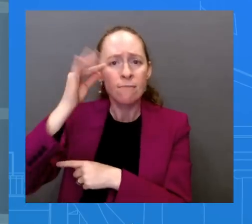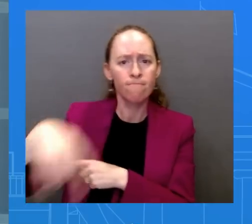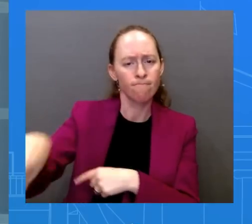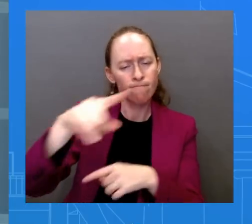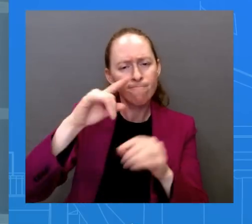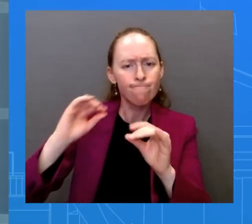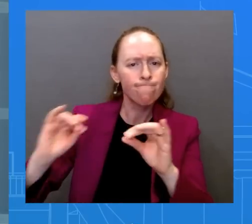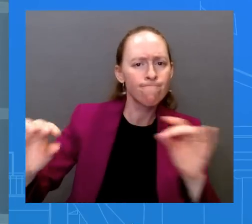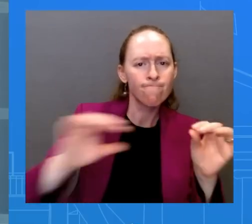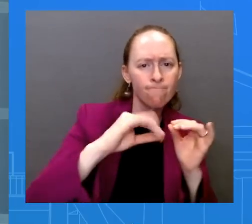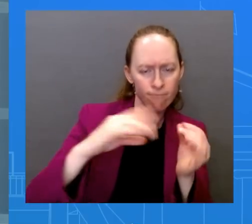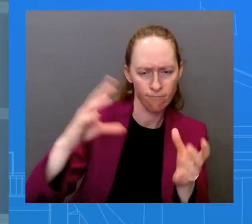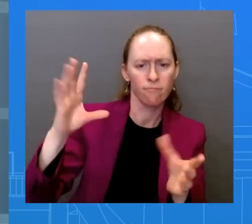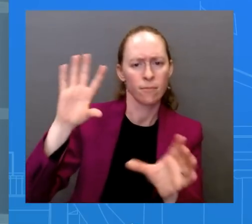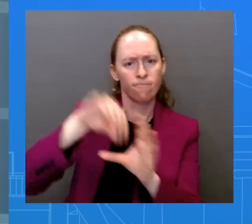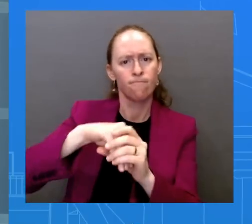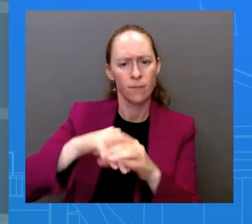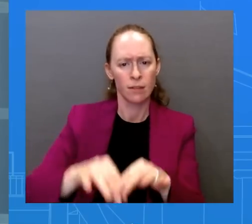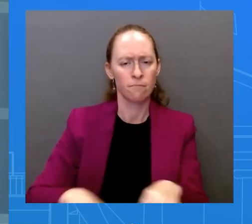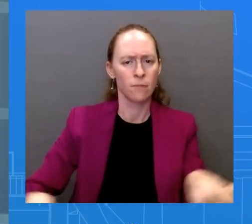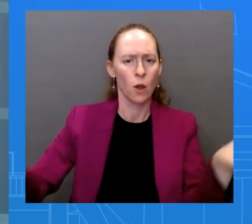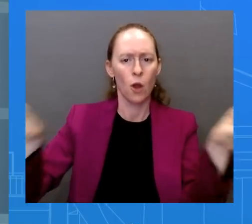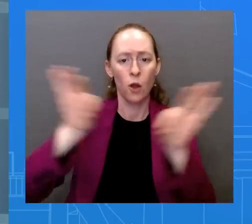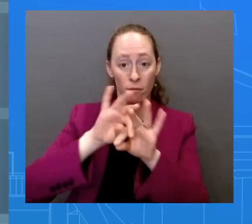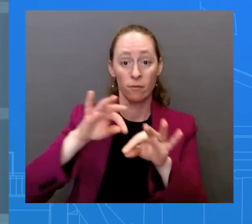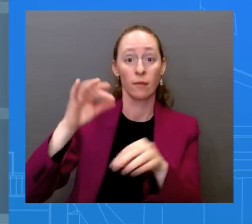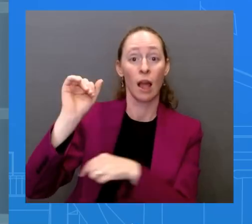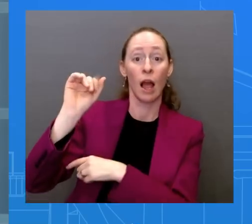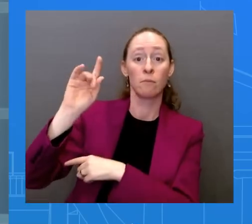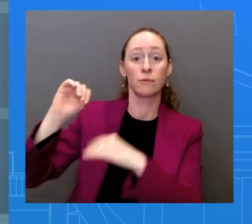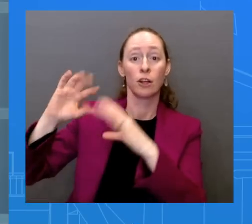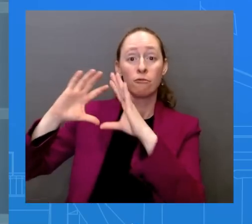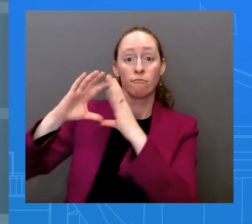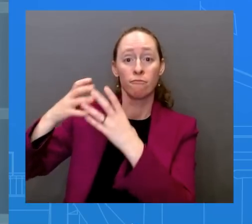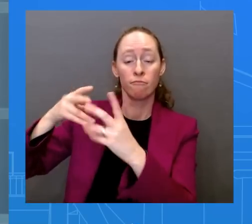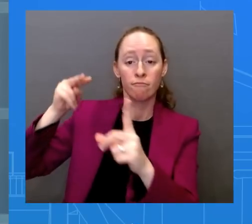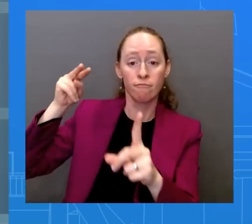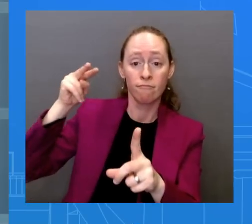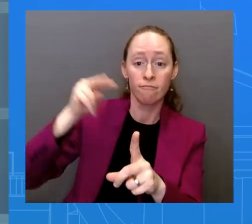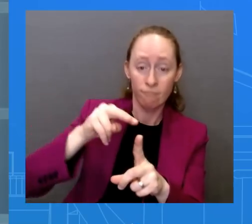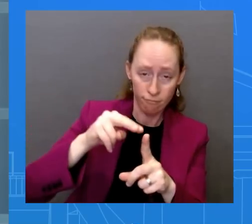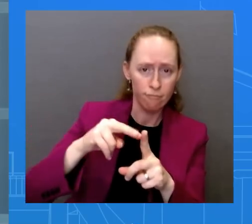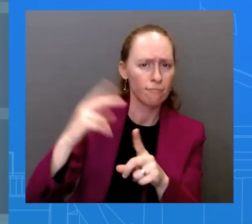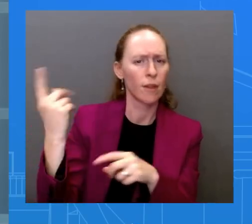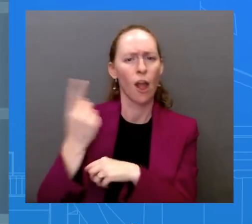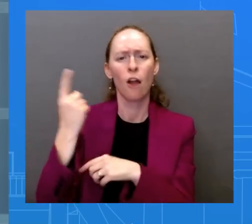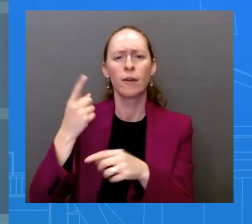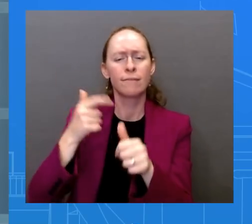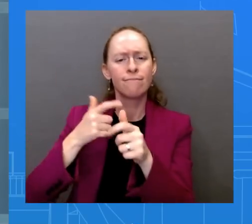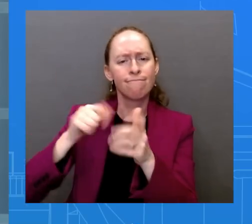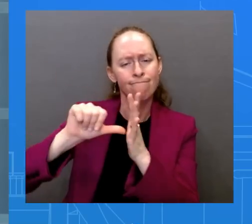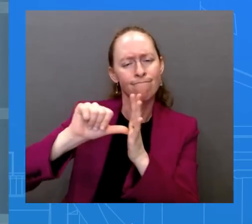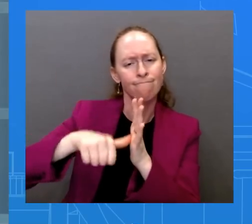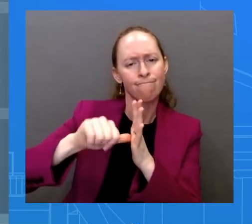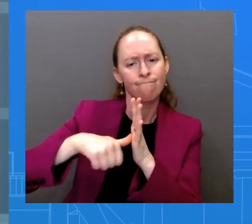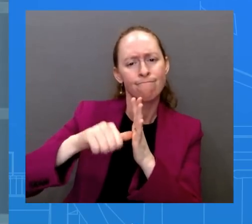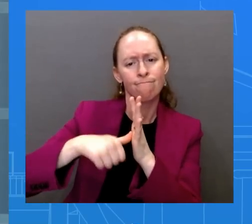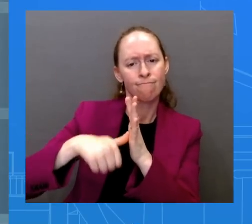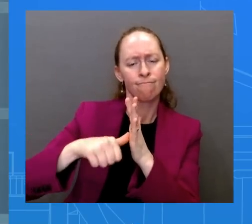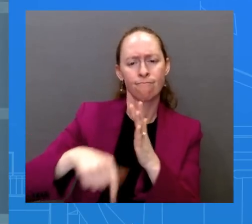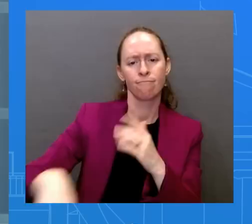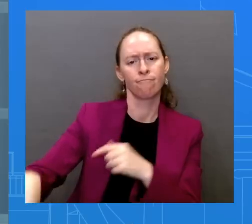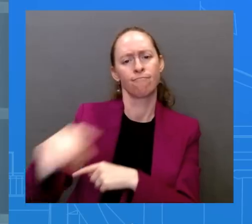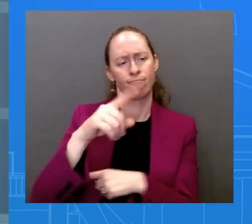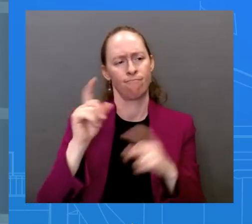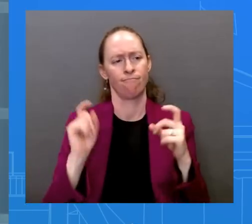this administration believes, and he has consistently emphasized that all people deserve to be treated with dignity and respect. You hear that